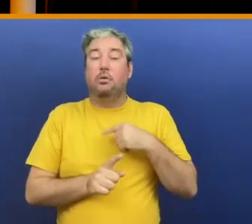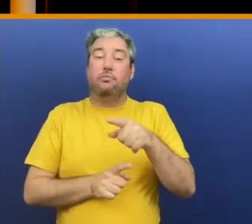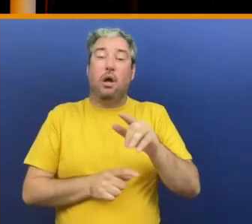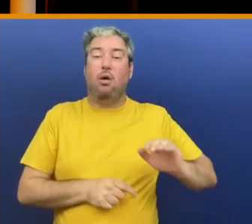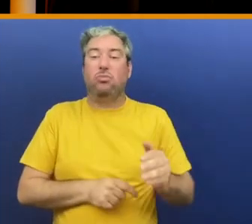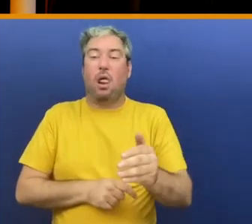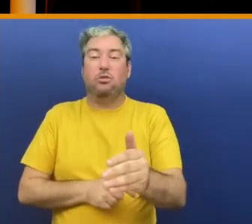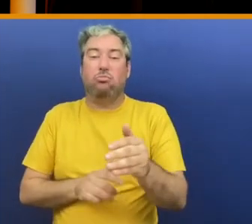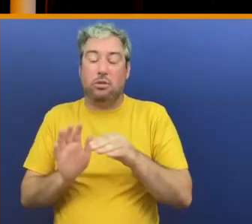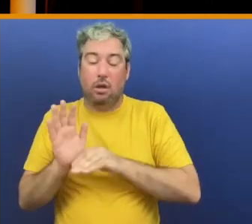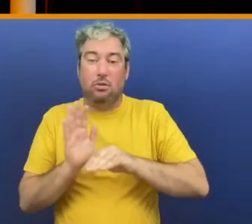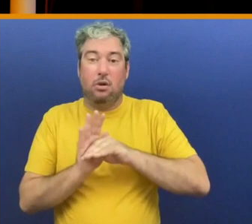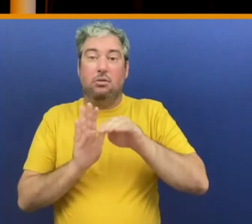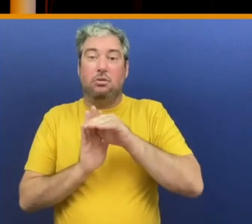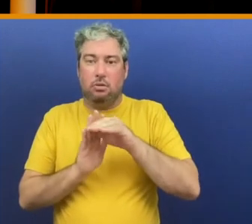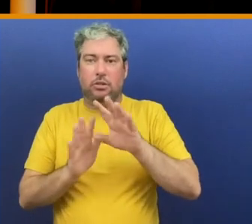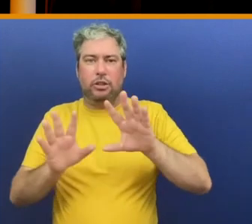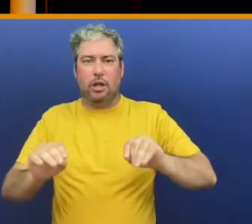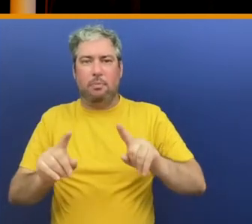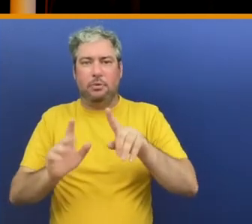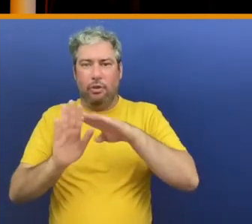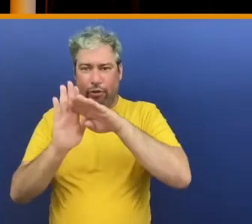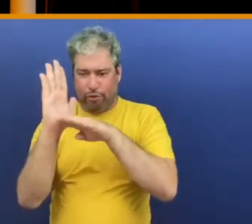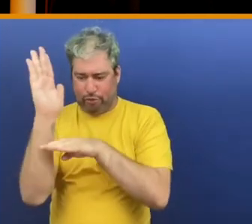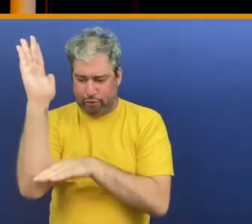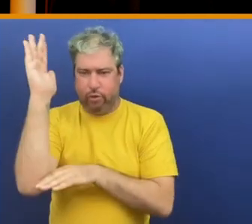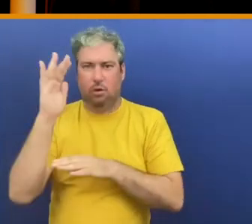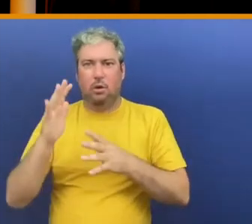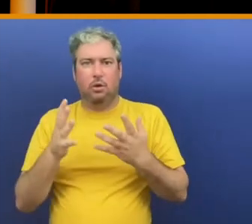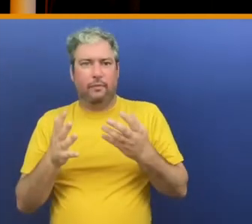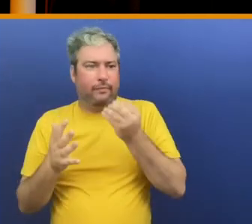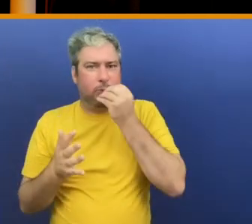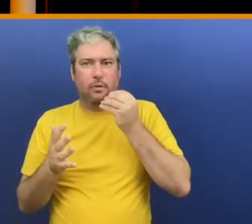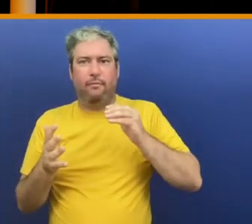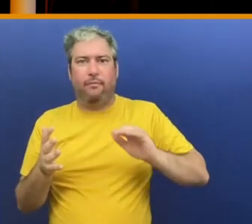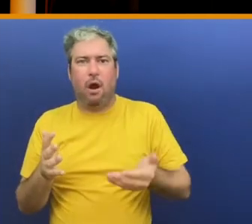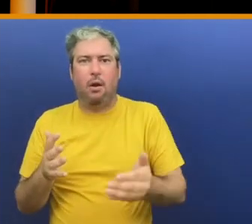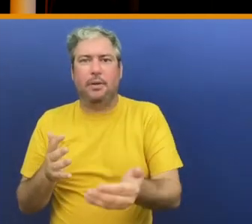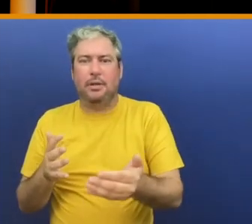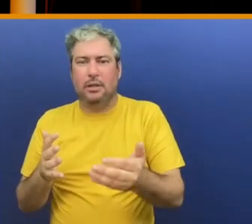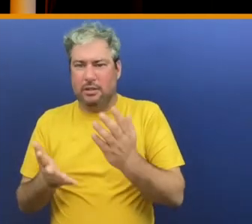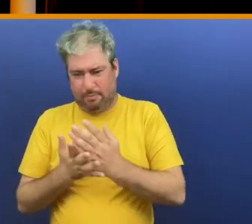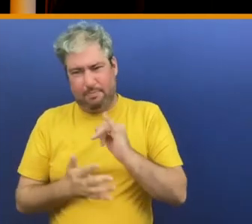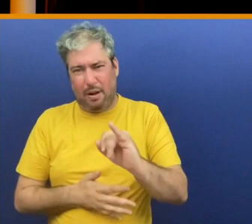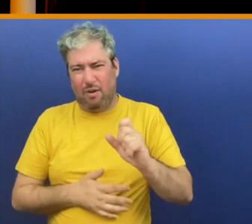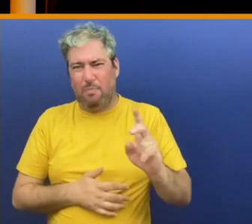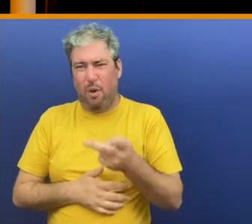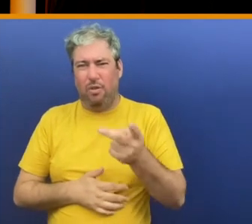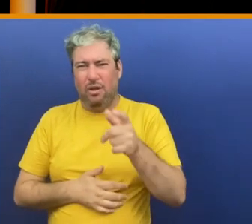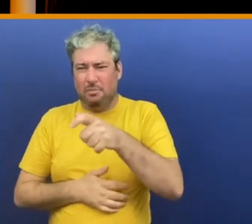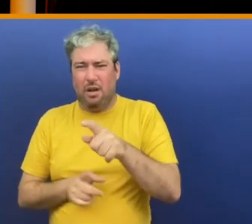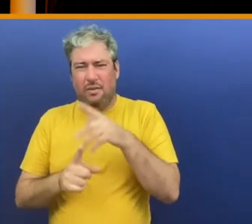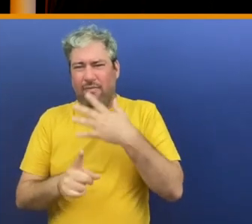which would be bad for both consumers and the environment. This motion also allows for the possibility